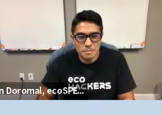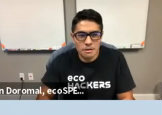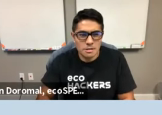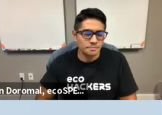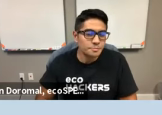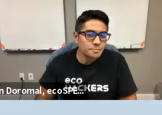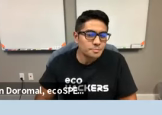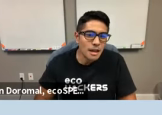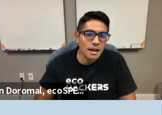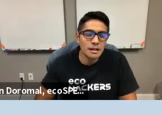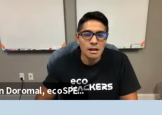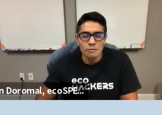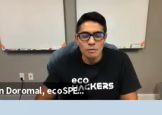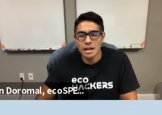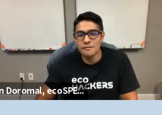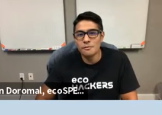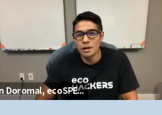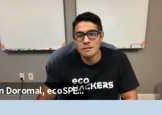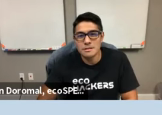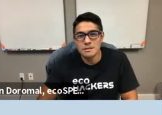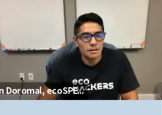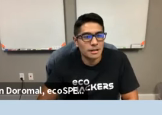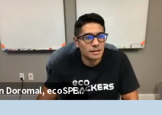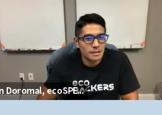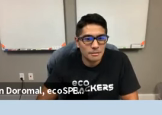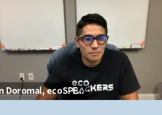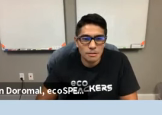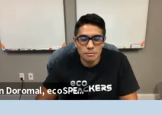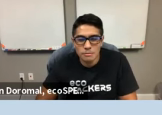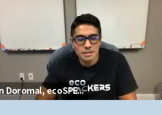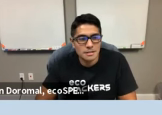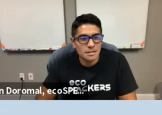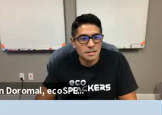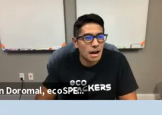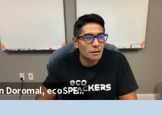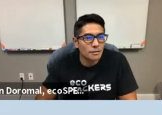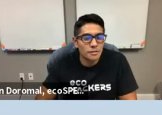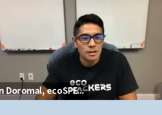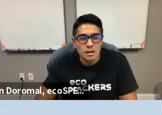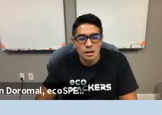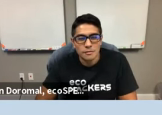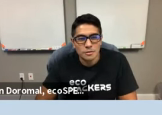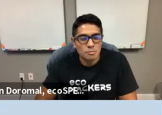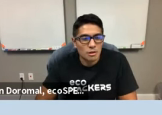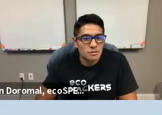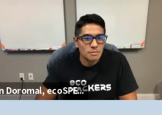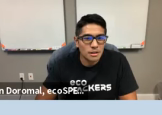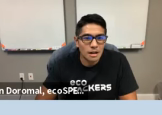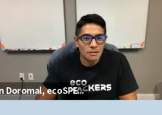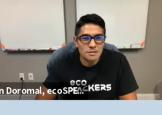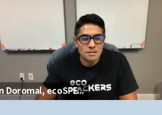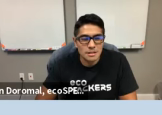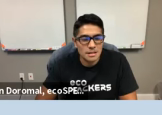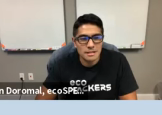as I mentioned, is Spheres. And we've been at it 4 years now, and we raised the seed round of